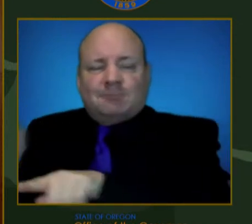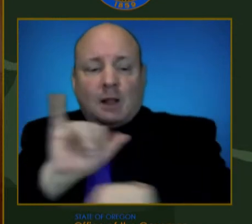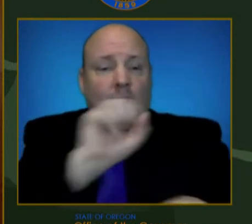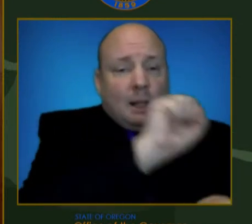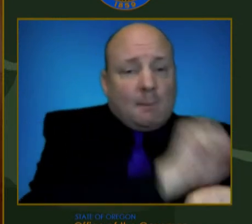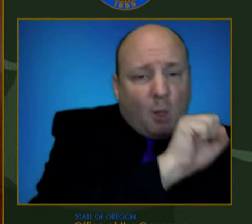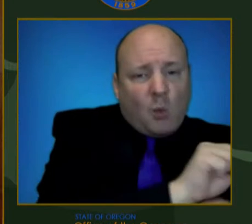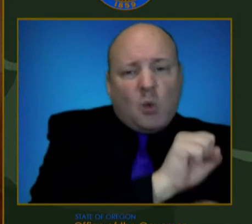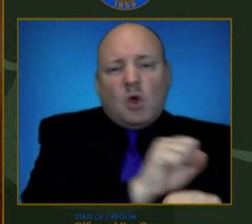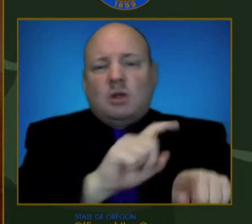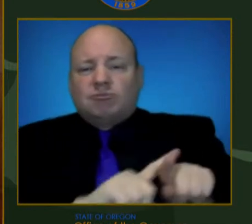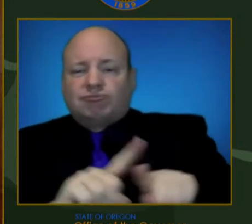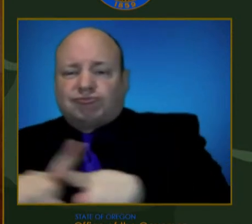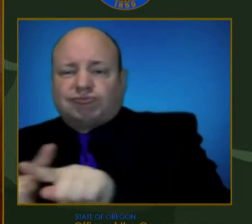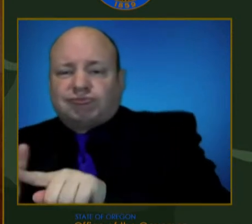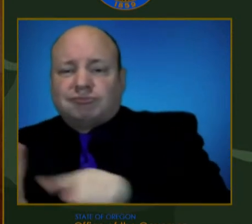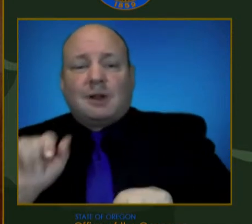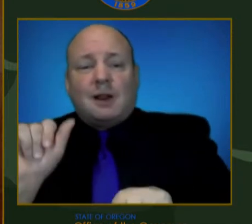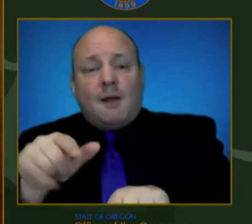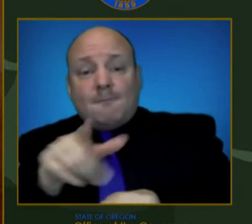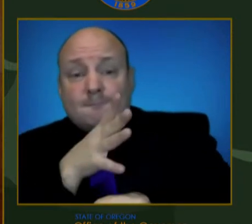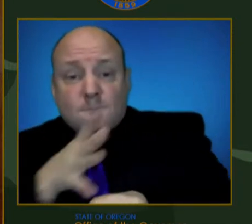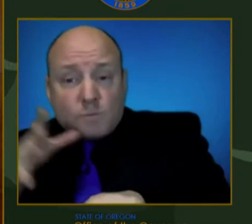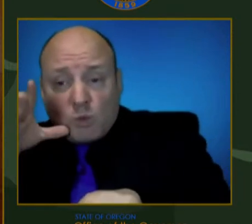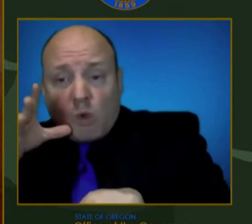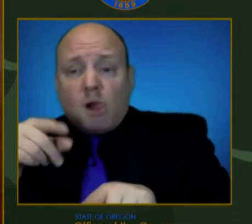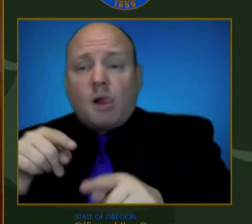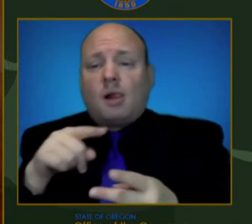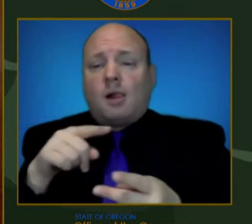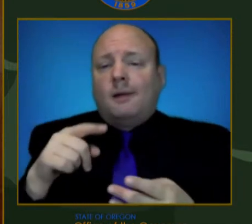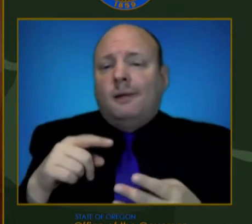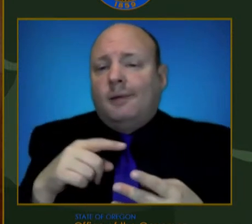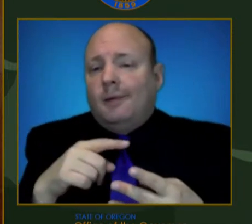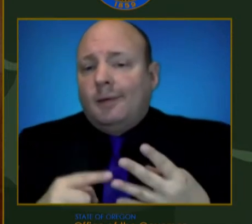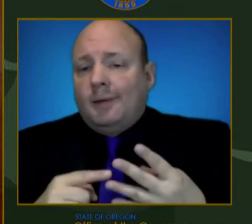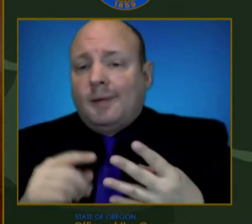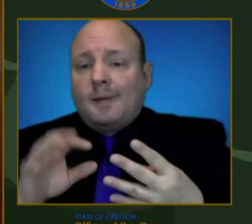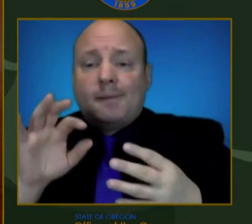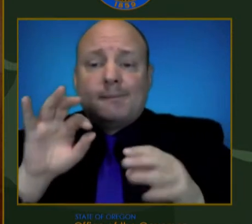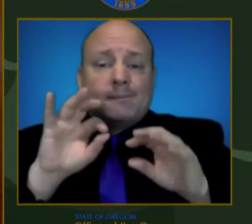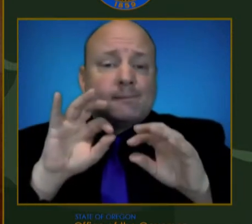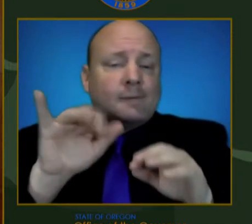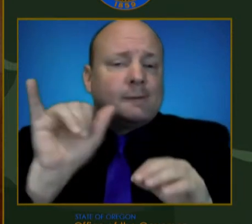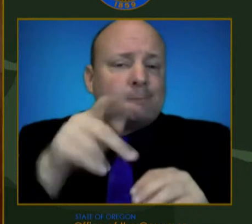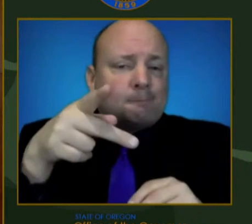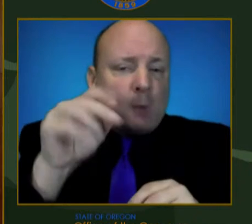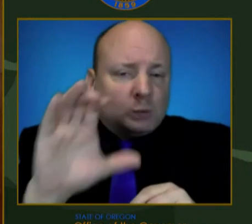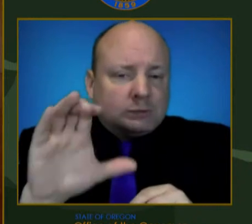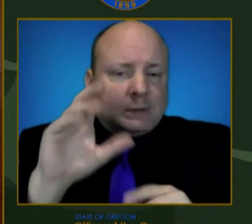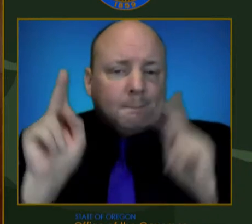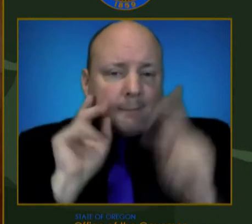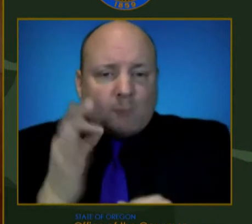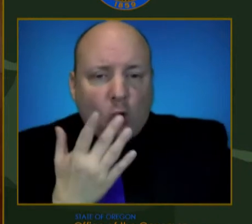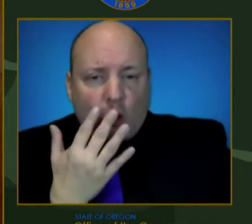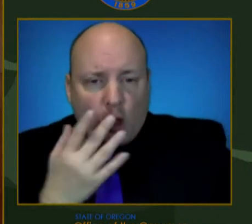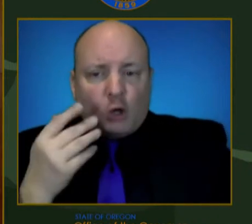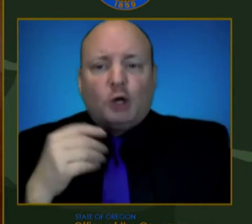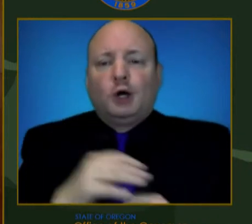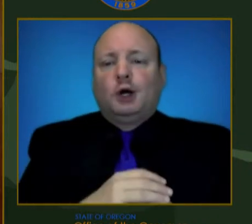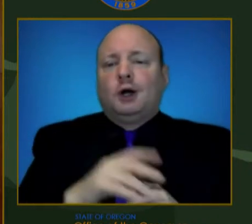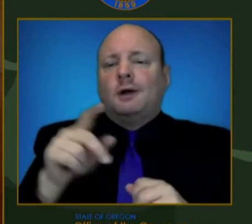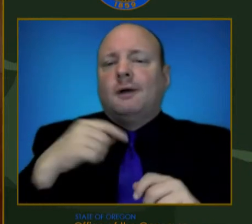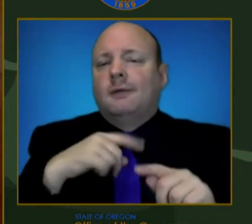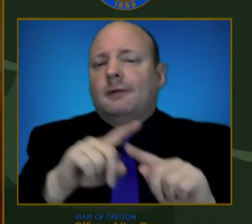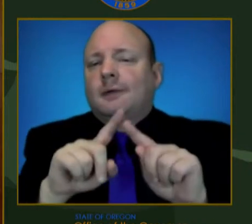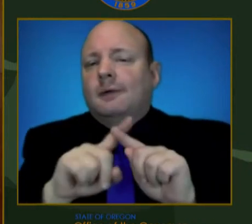families, families of color, and those with low income would have access to pre-K in the critical early years